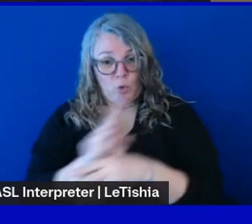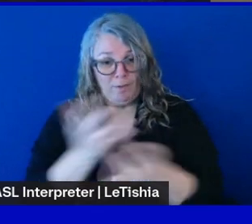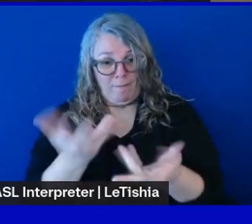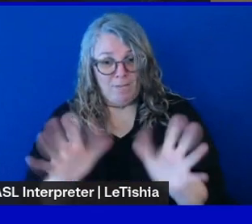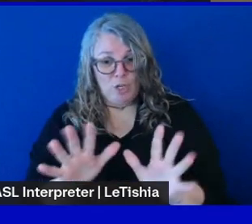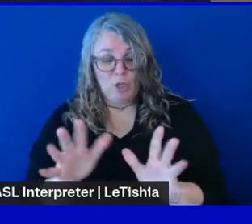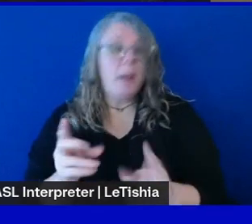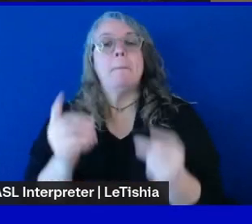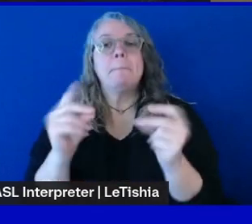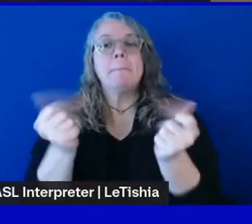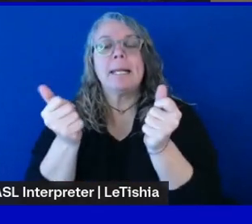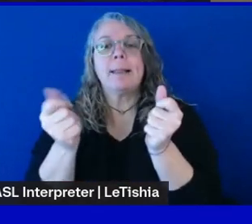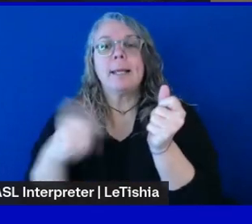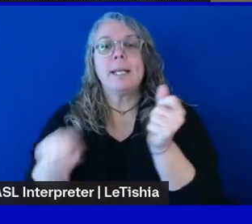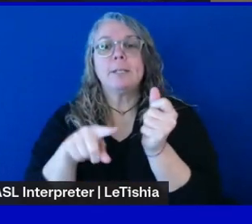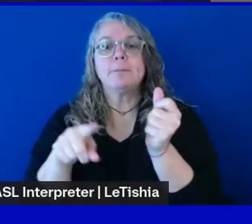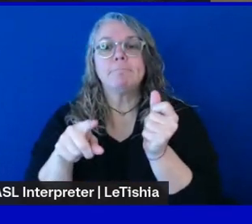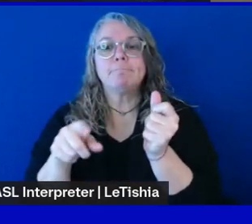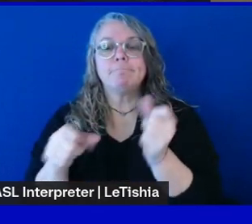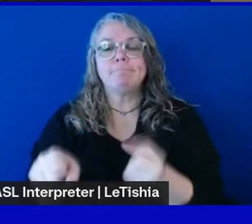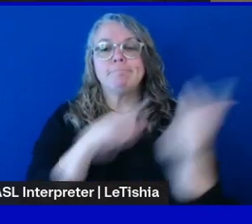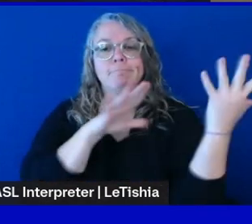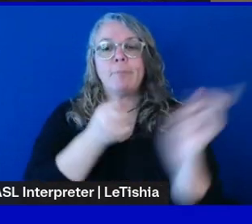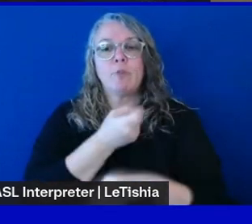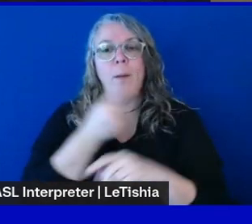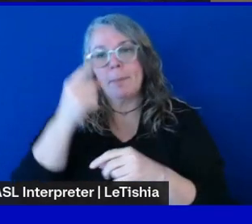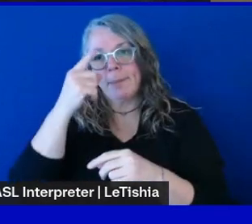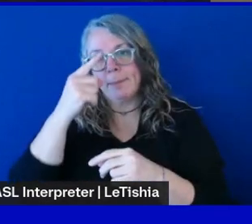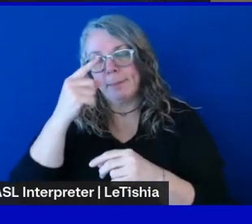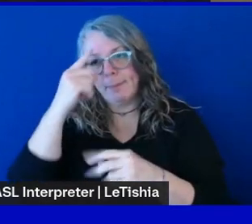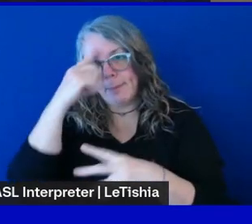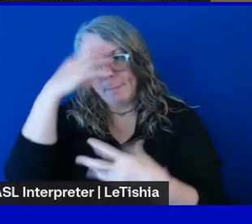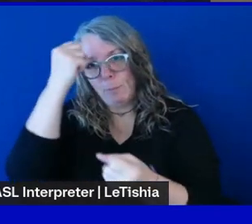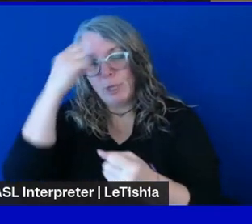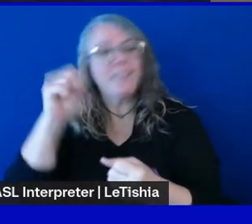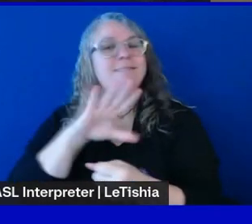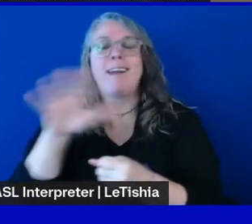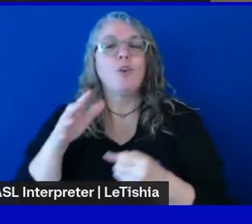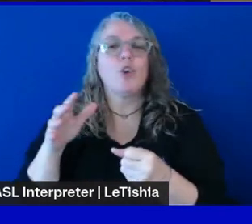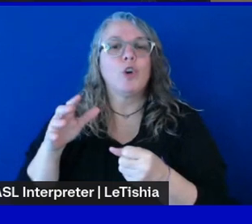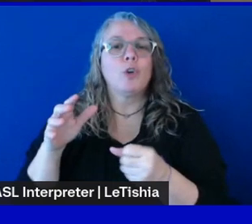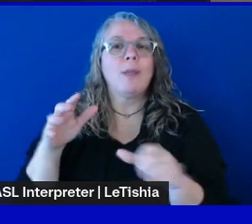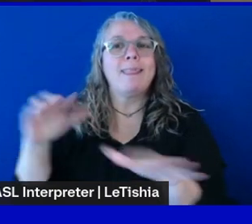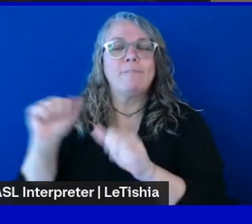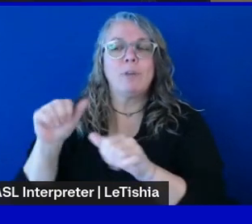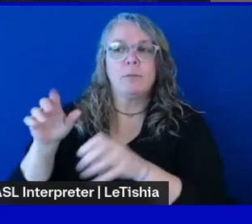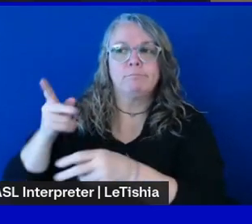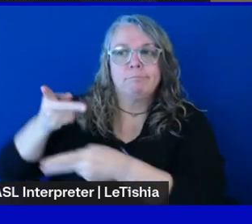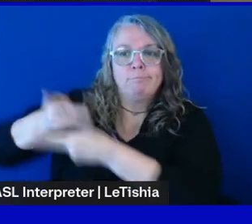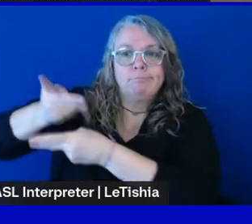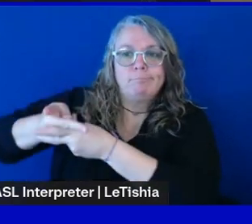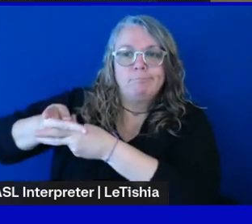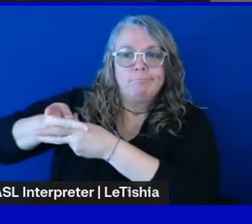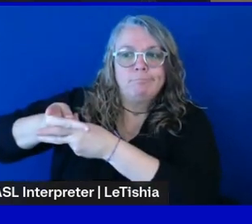they're immediately flushed from the memory. So they never leave the memory, and they're always kind of kept there.